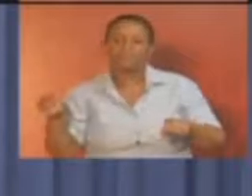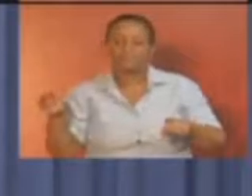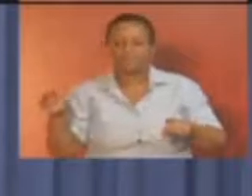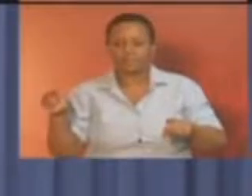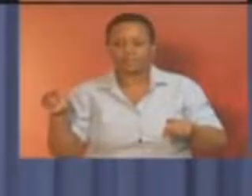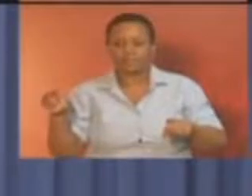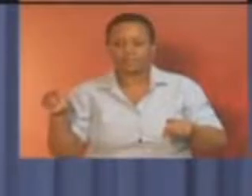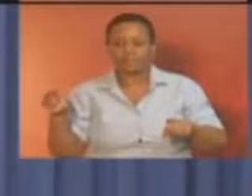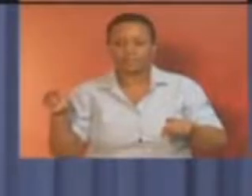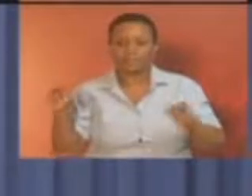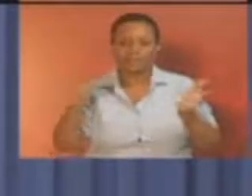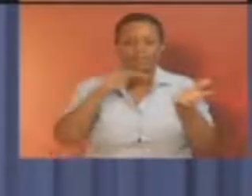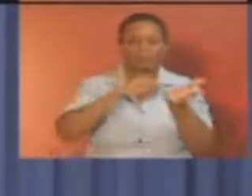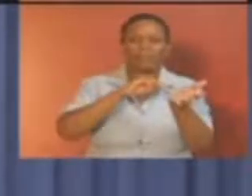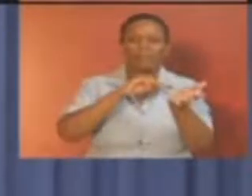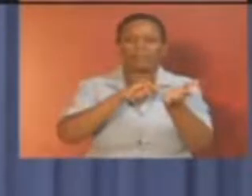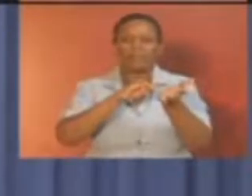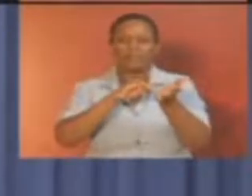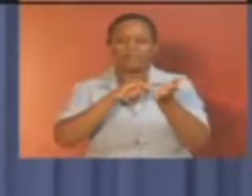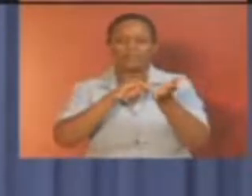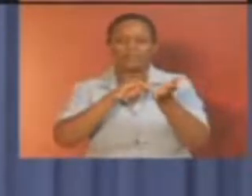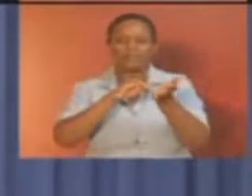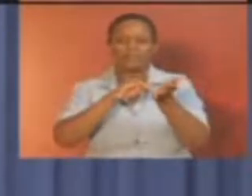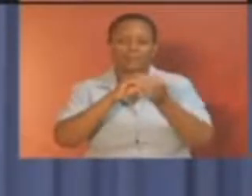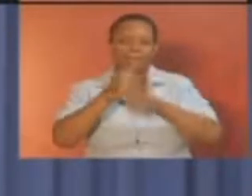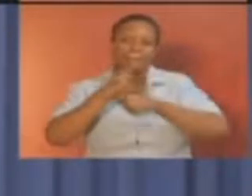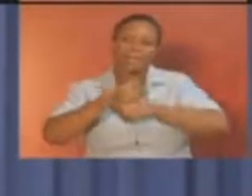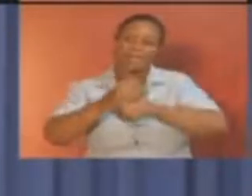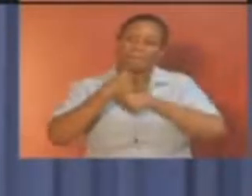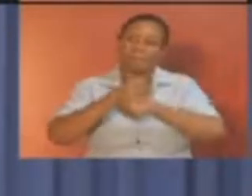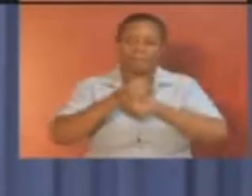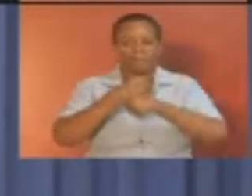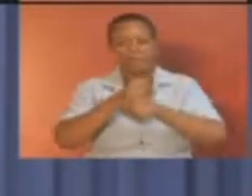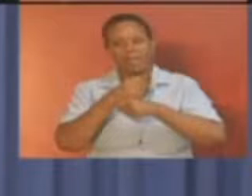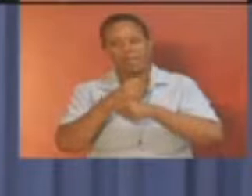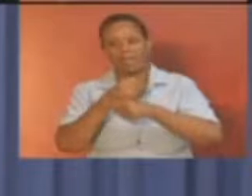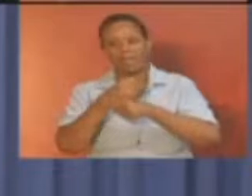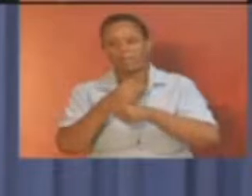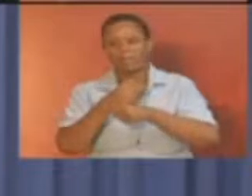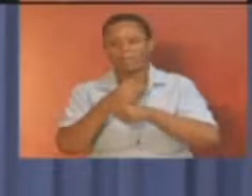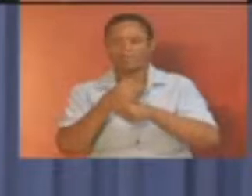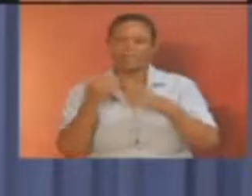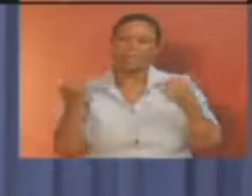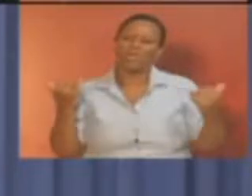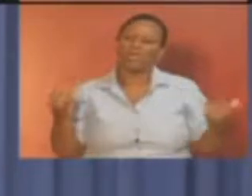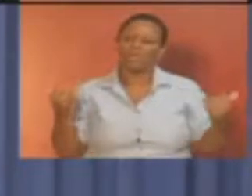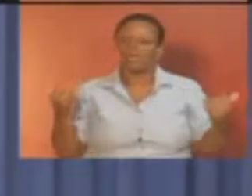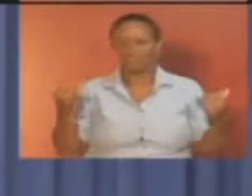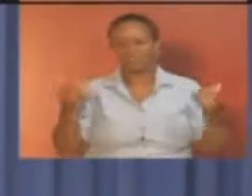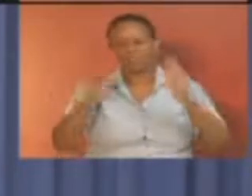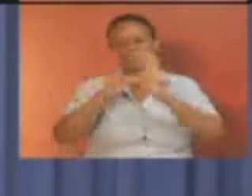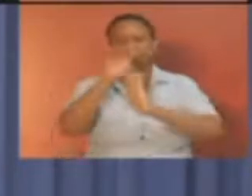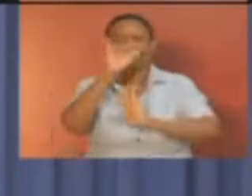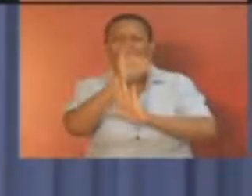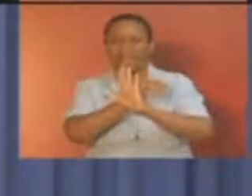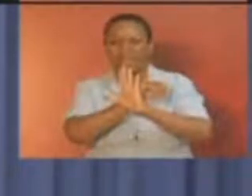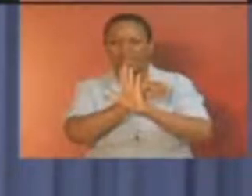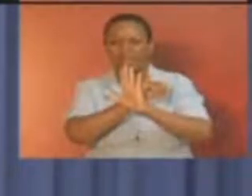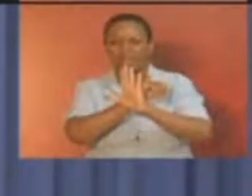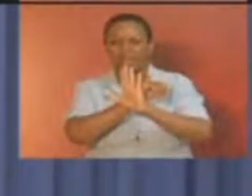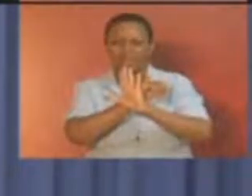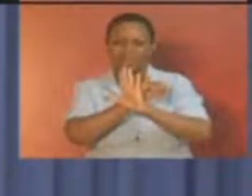that they will get large volumes of vaccines in April. We are now in May. That supply that